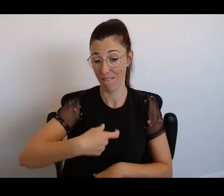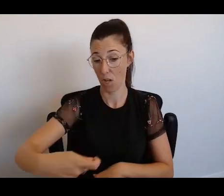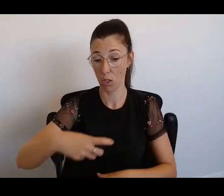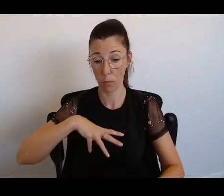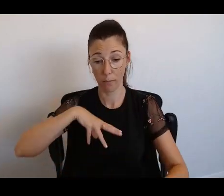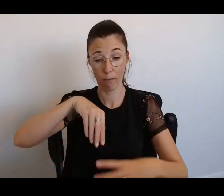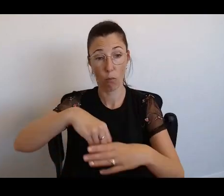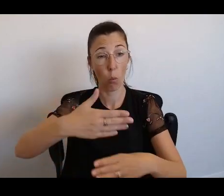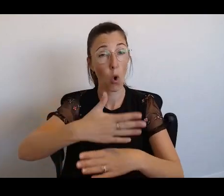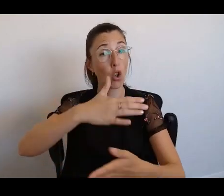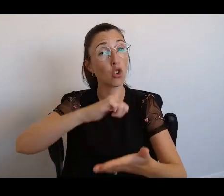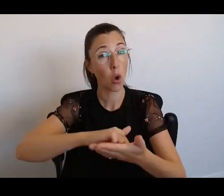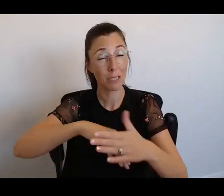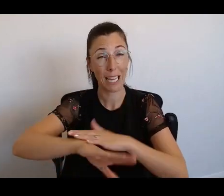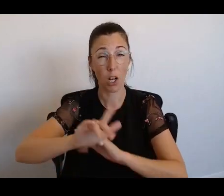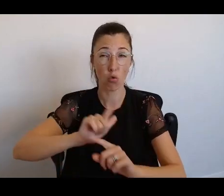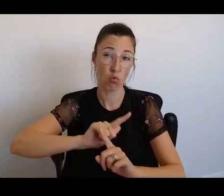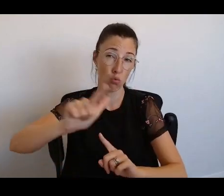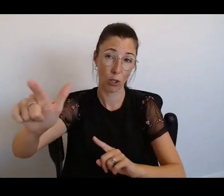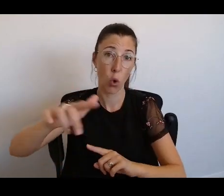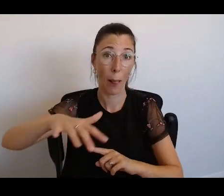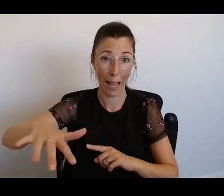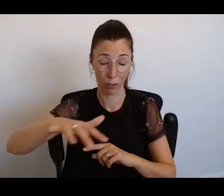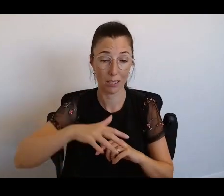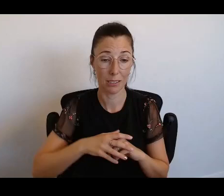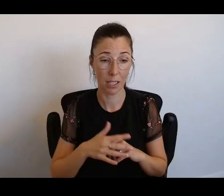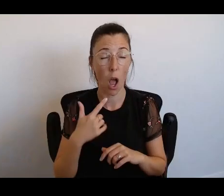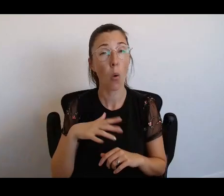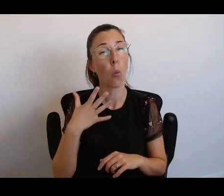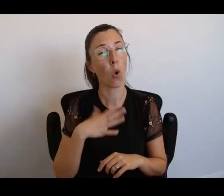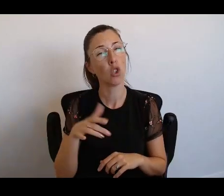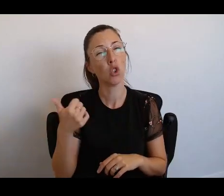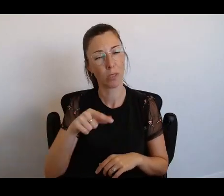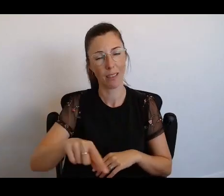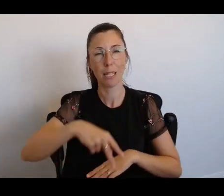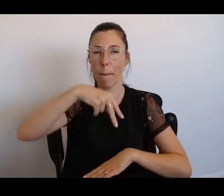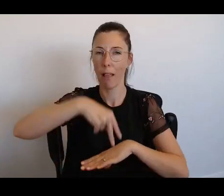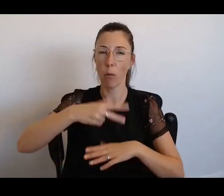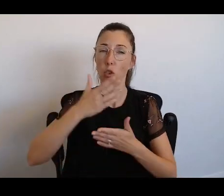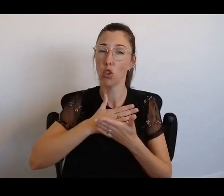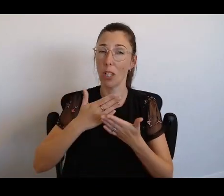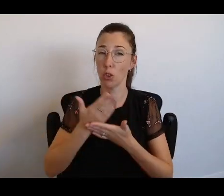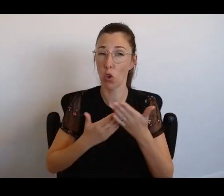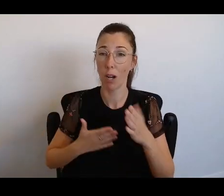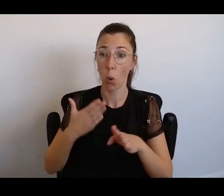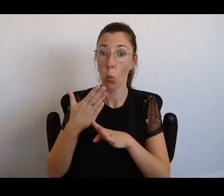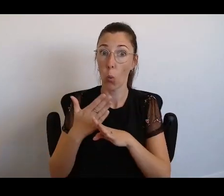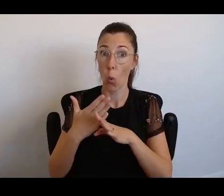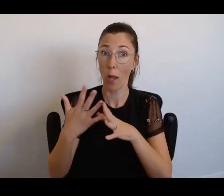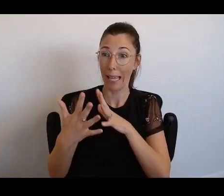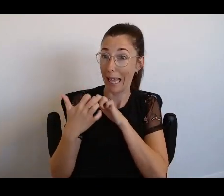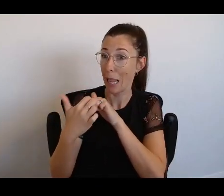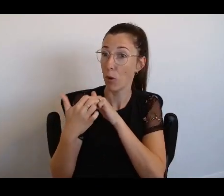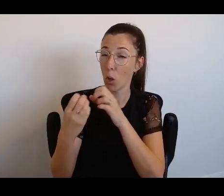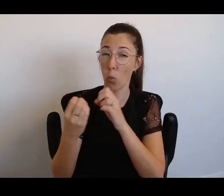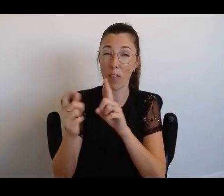in regional and remote areas. And I want to use this platform to share a story about working with and collaborating with the extremely remote